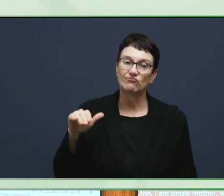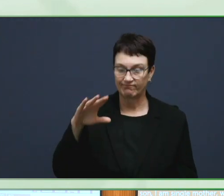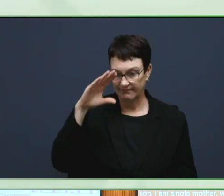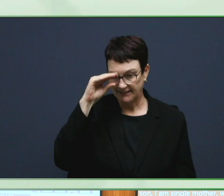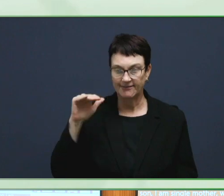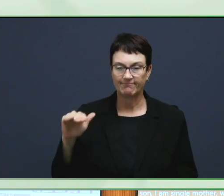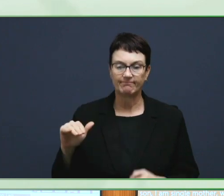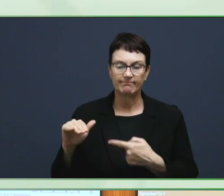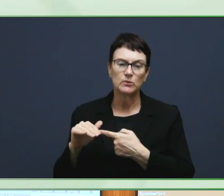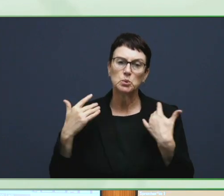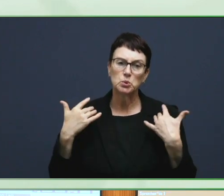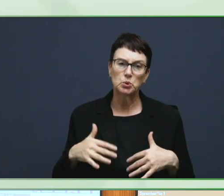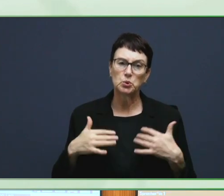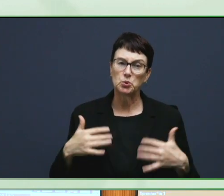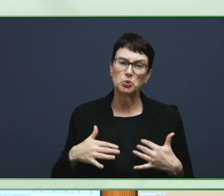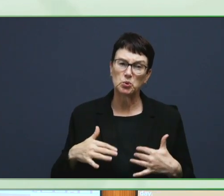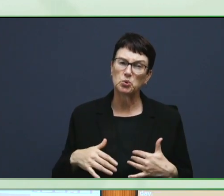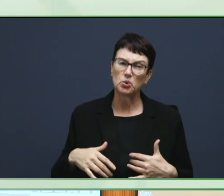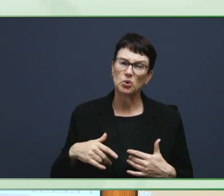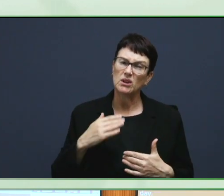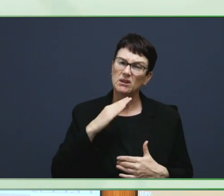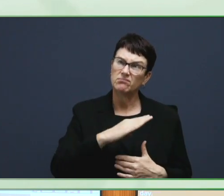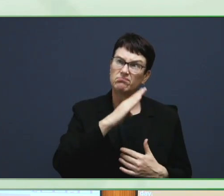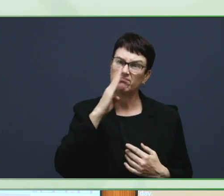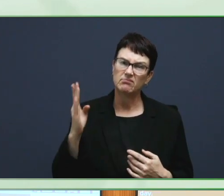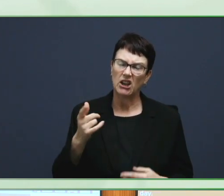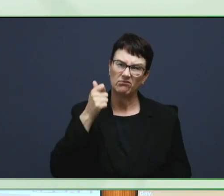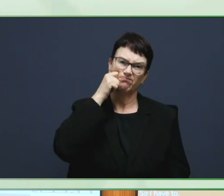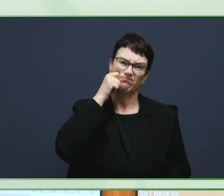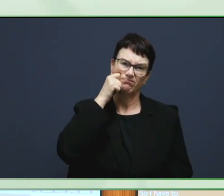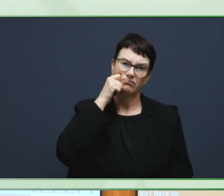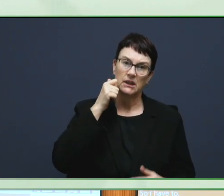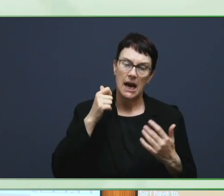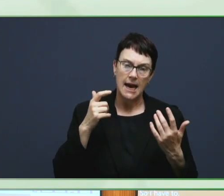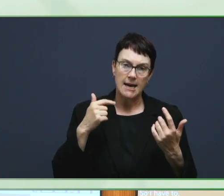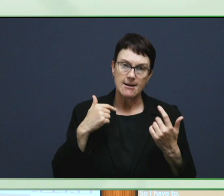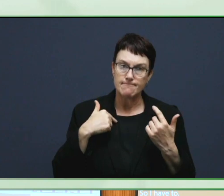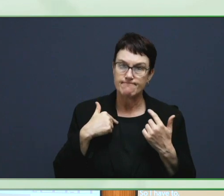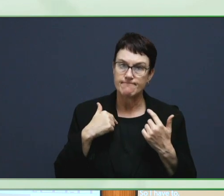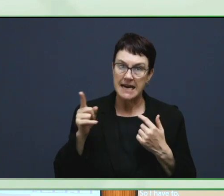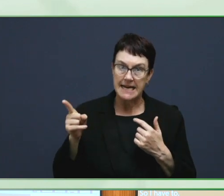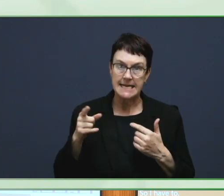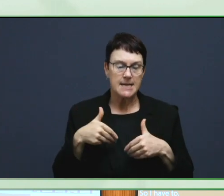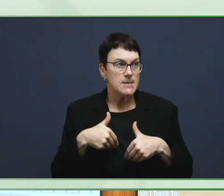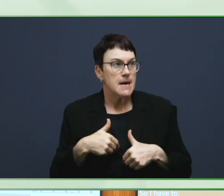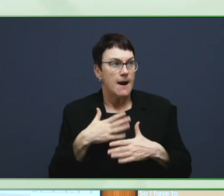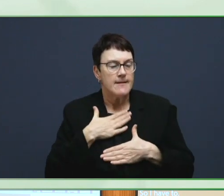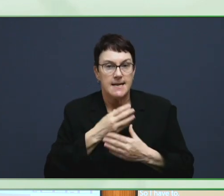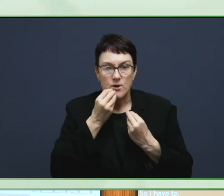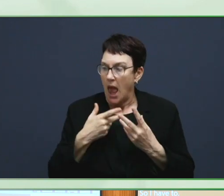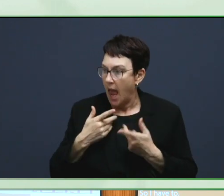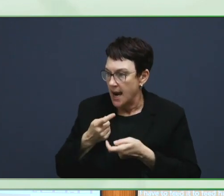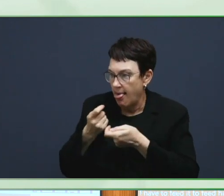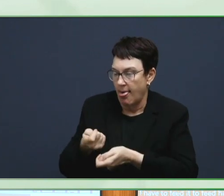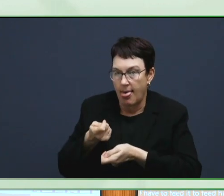in a day. So I have to feed him. So you have